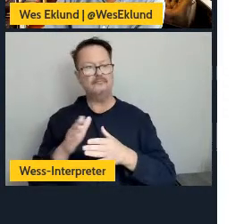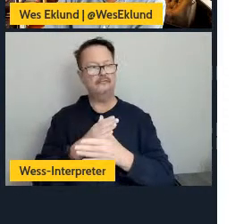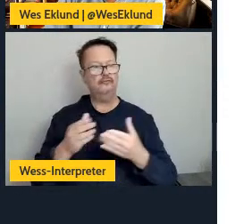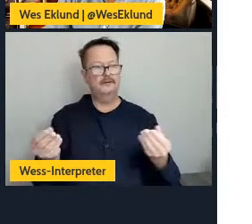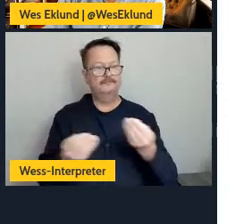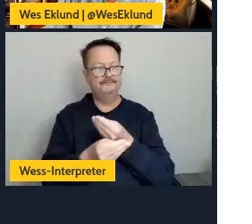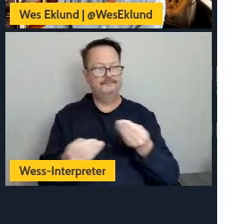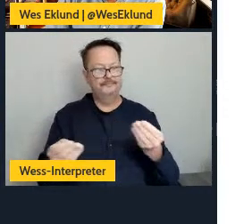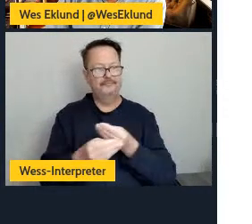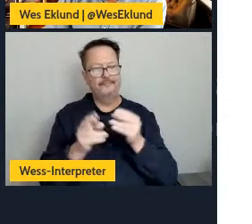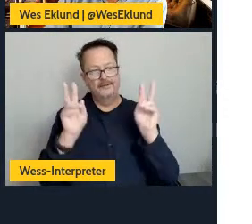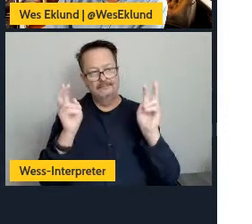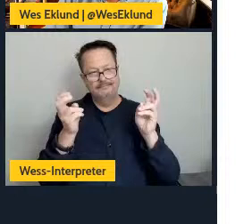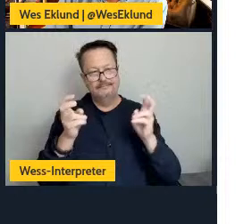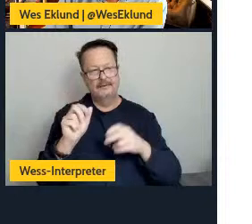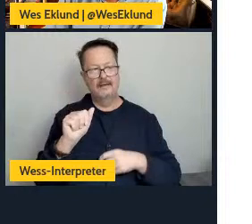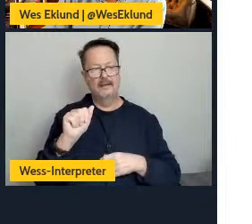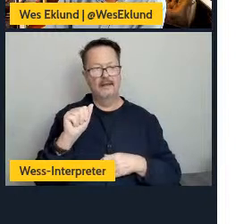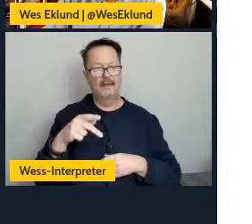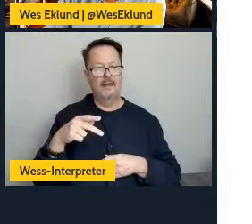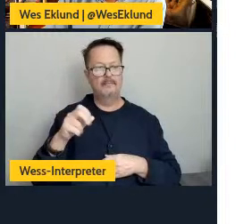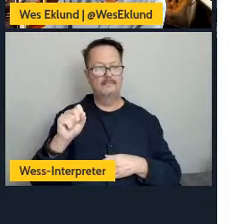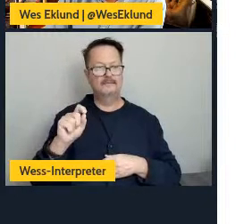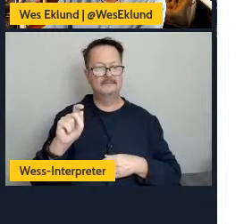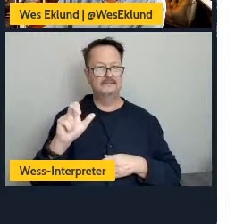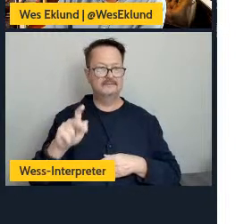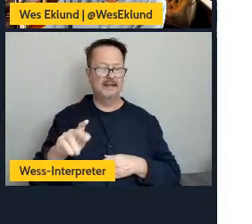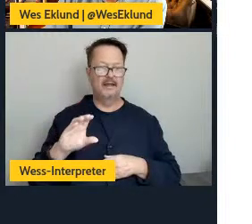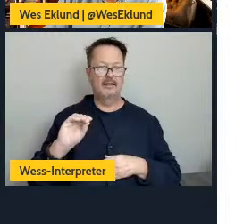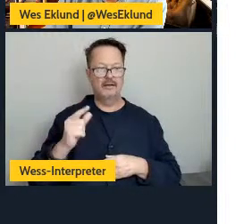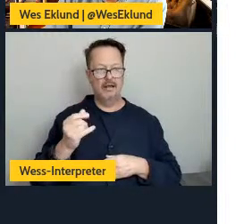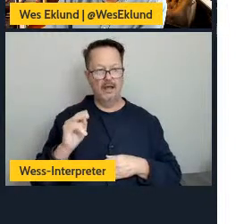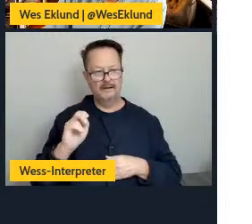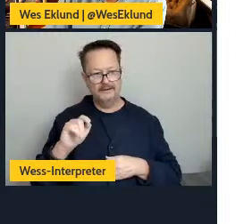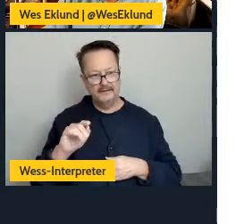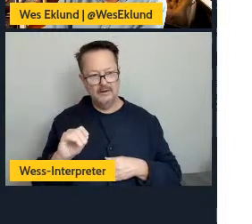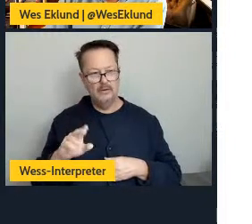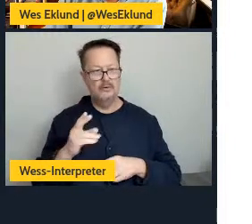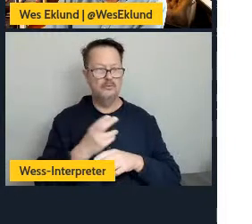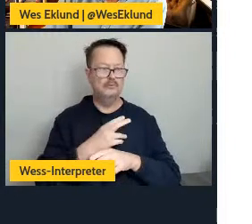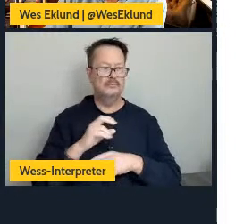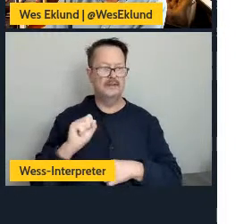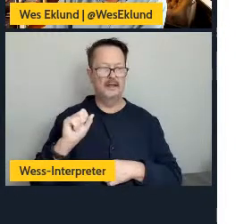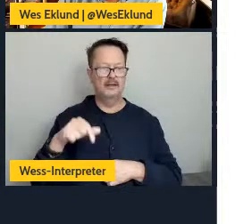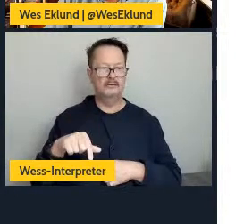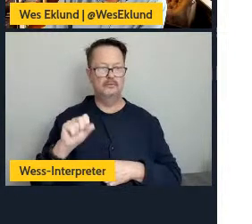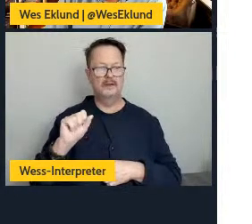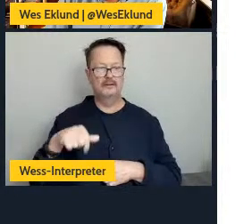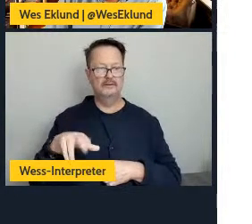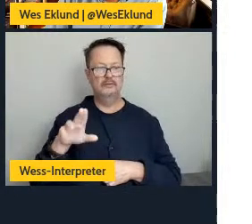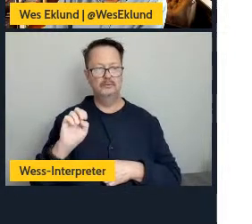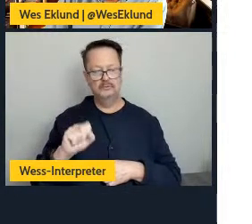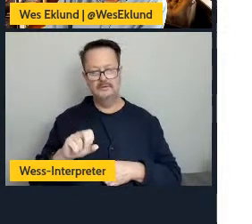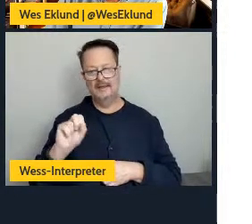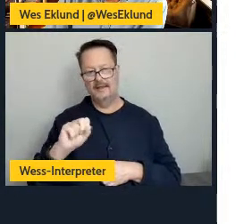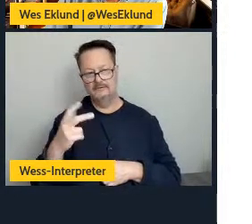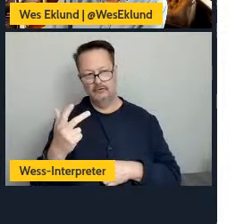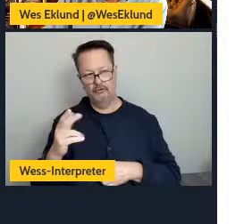across various, quote, app stacks, Cognito user pools, SQS queues, S3